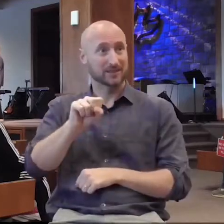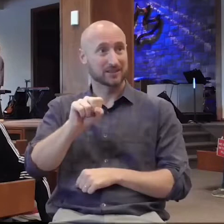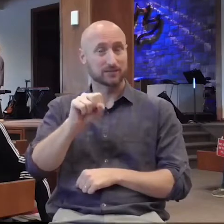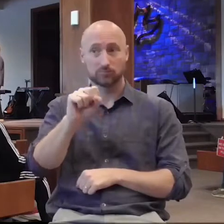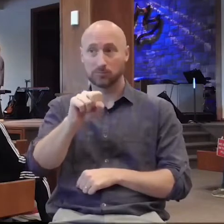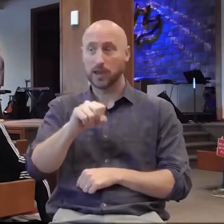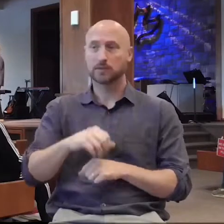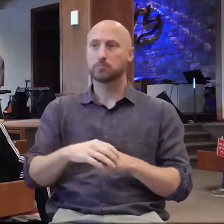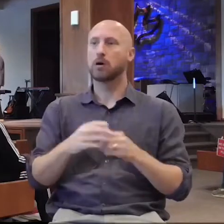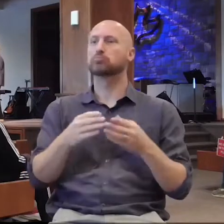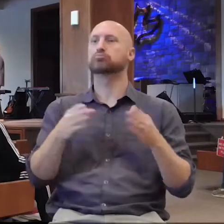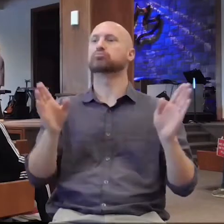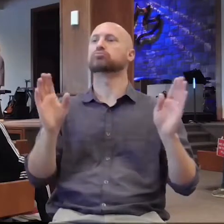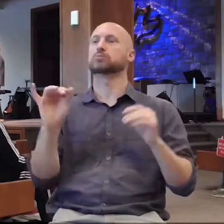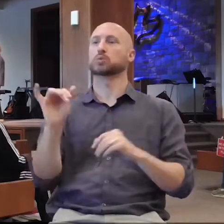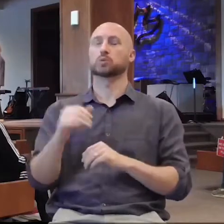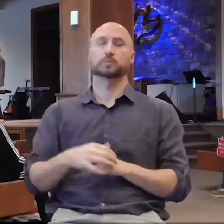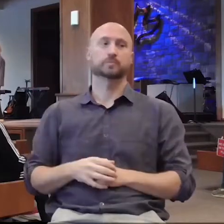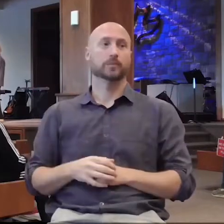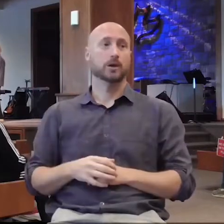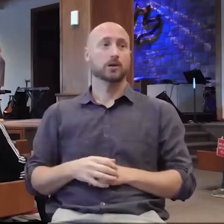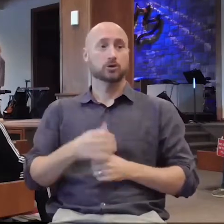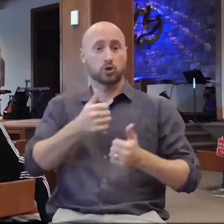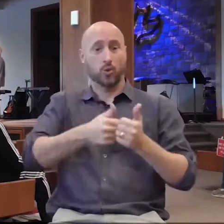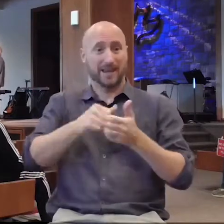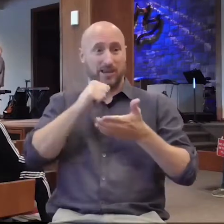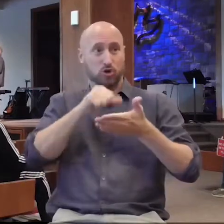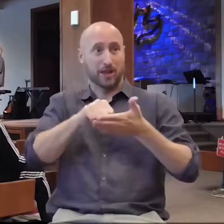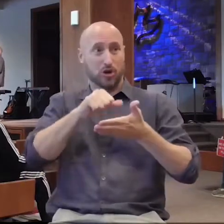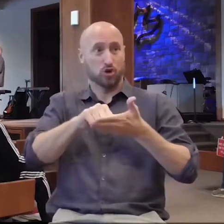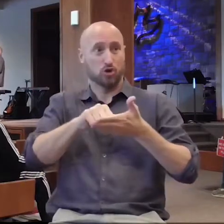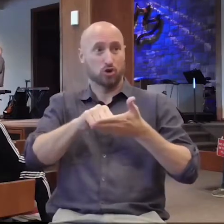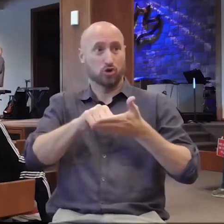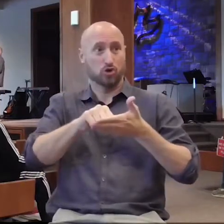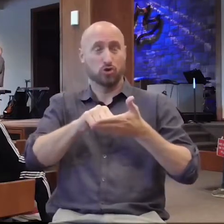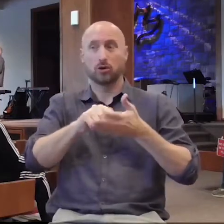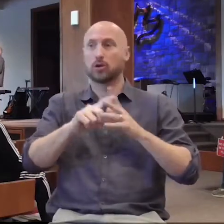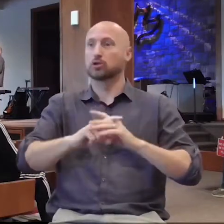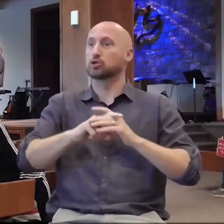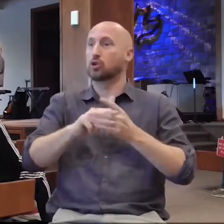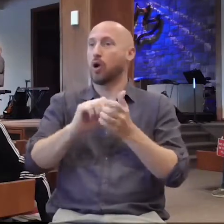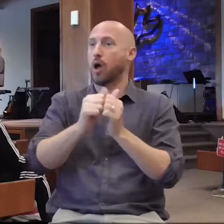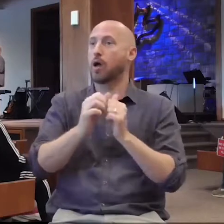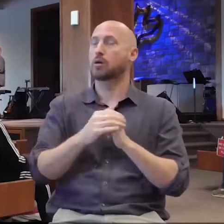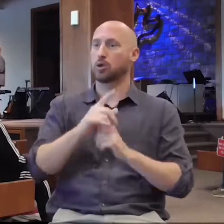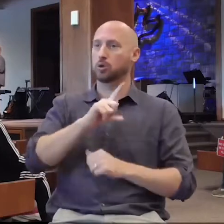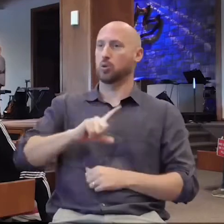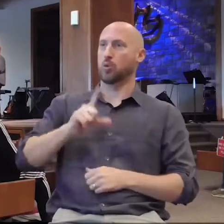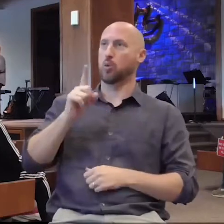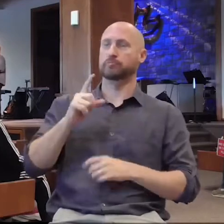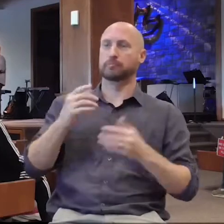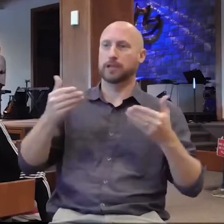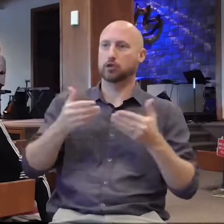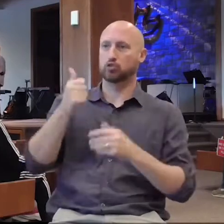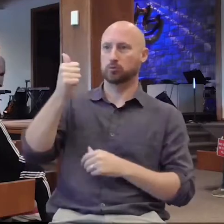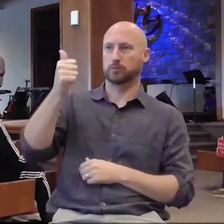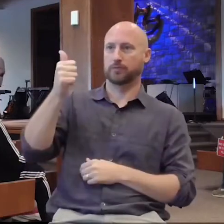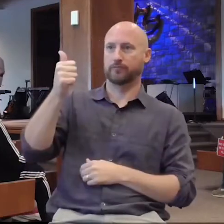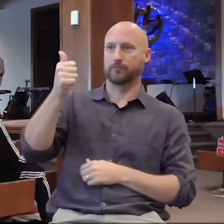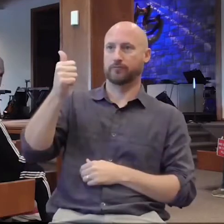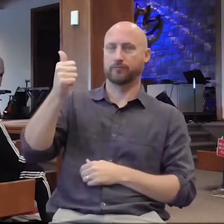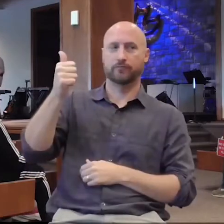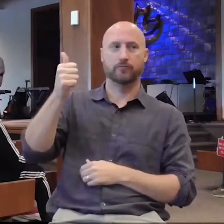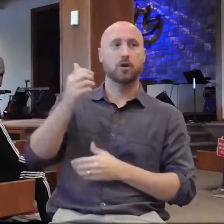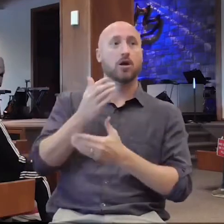Now, each letter begins with the Lord introducing himself with part of his description